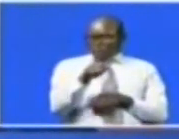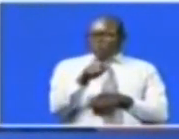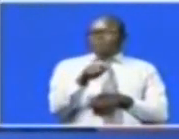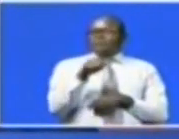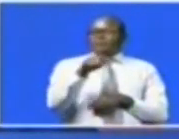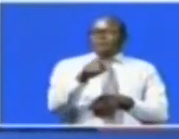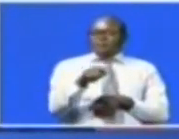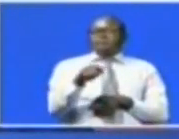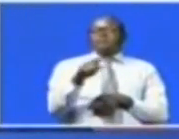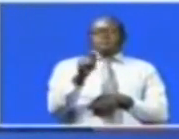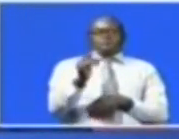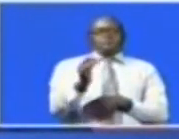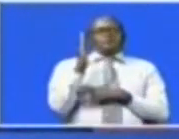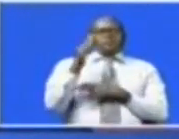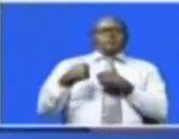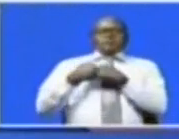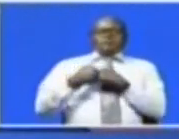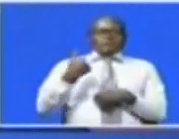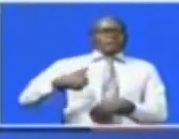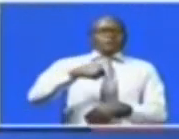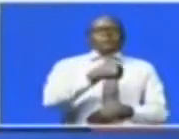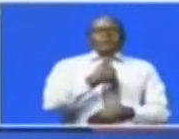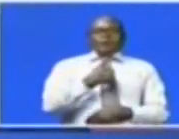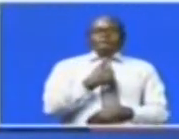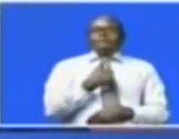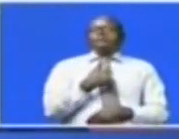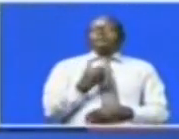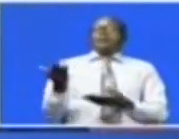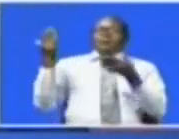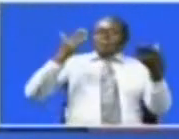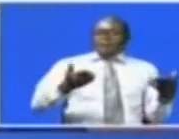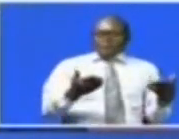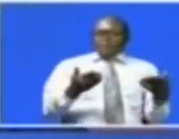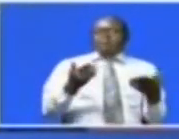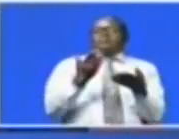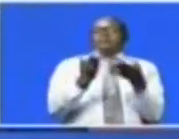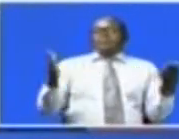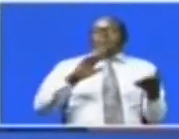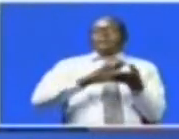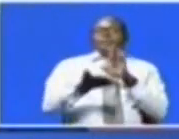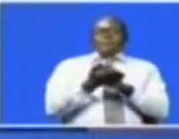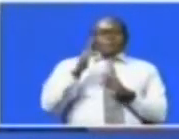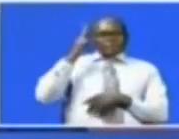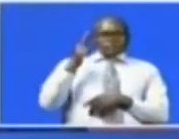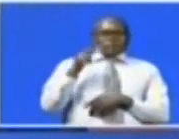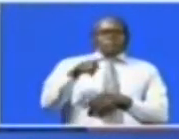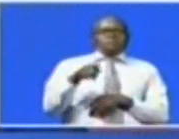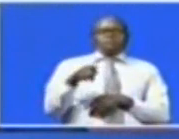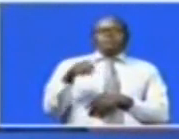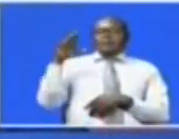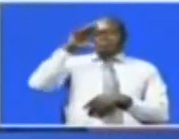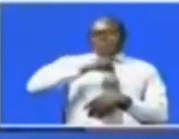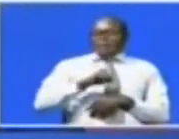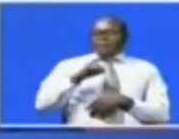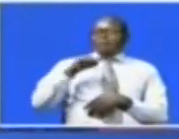holy grail of the security challenges that we have. It's a fixation on the wrong scoreboard, and to me, it may be lacking in